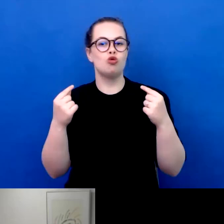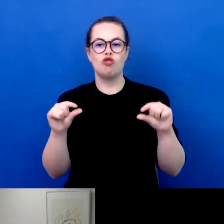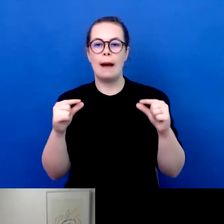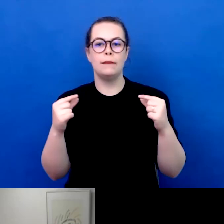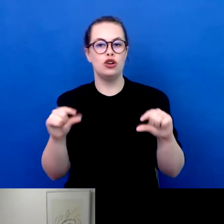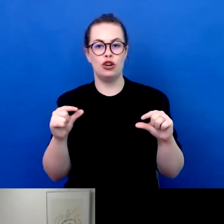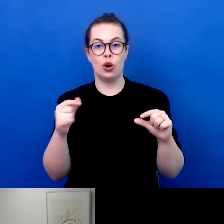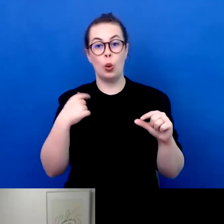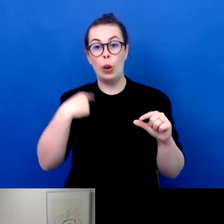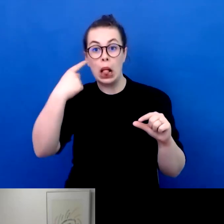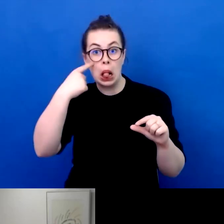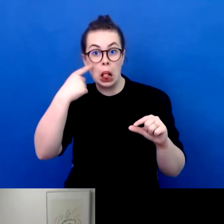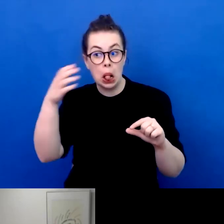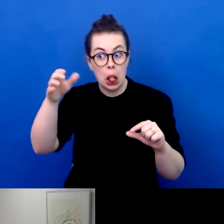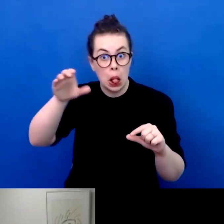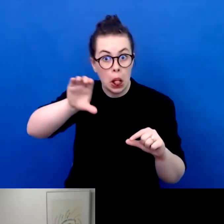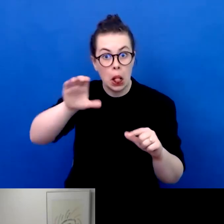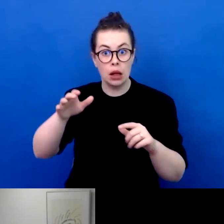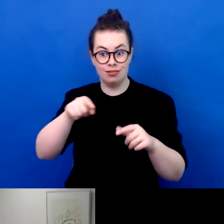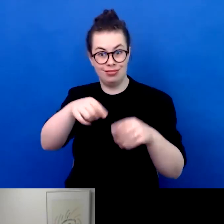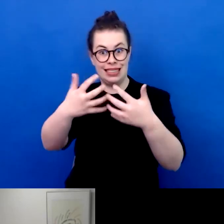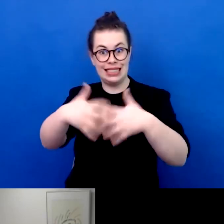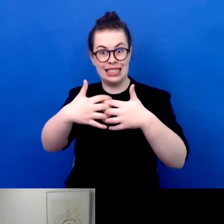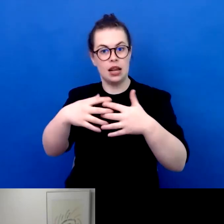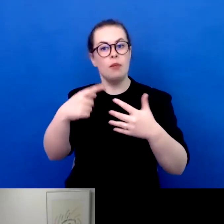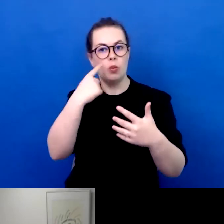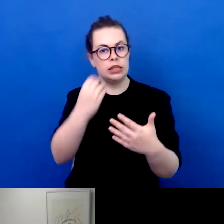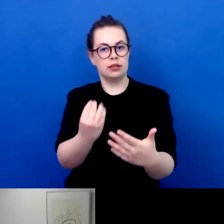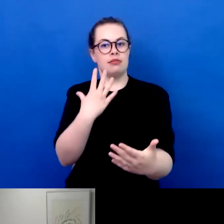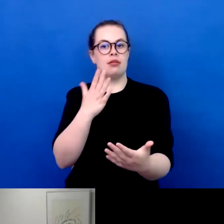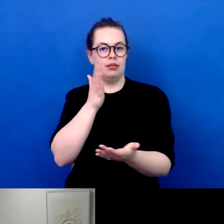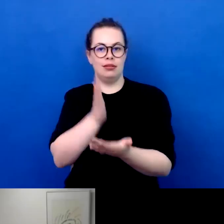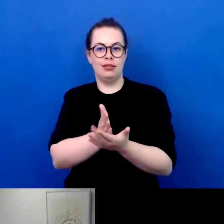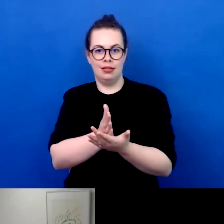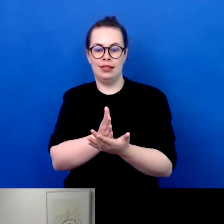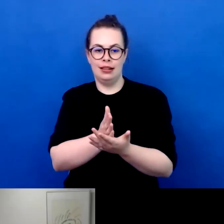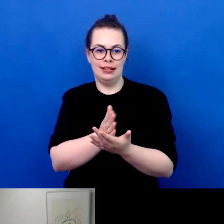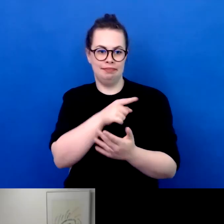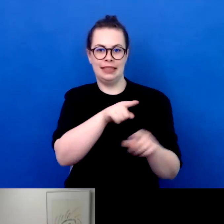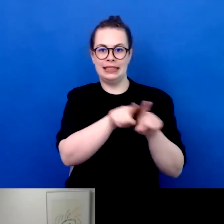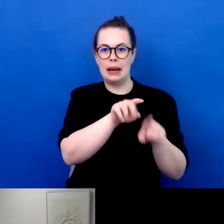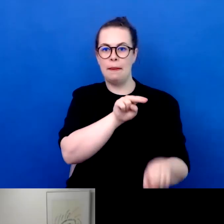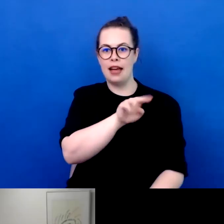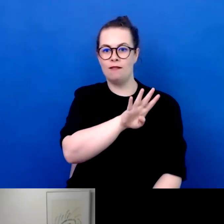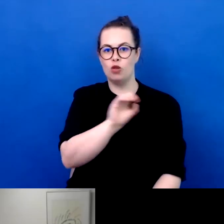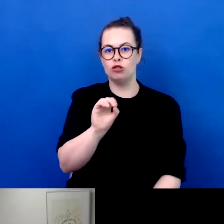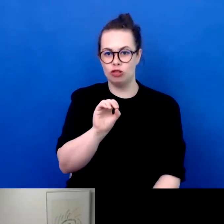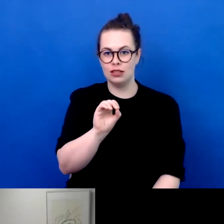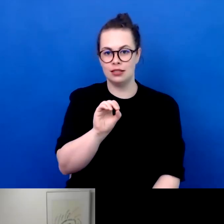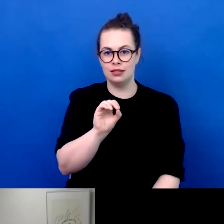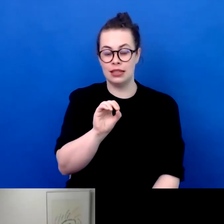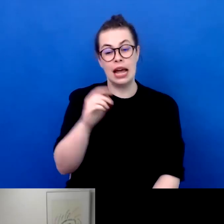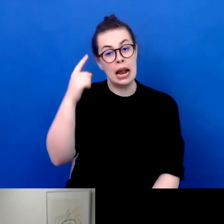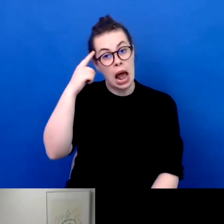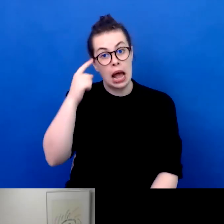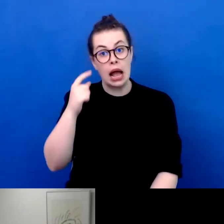And I would not be surprised if there were individual differences that show similar